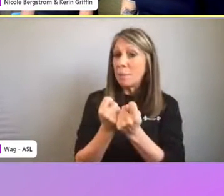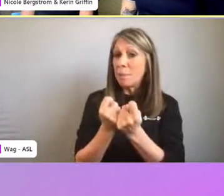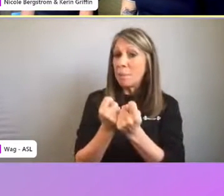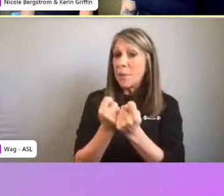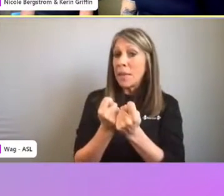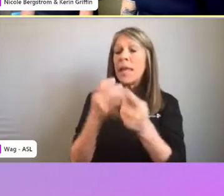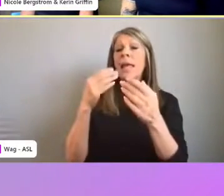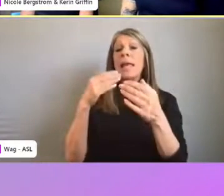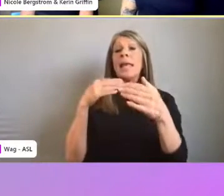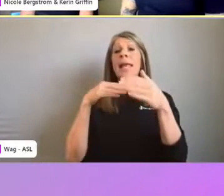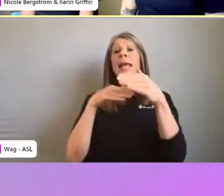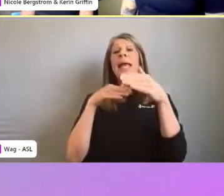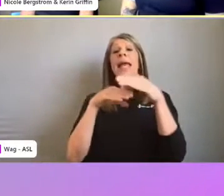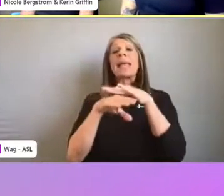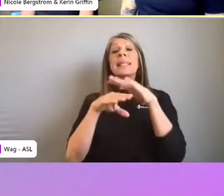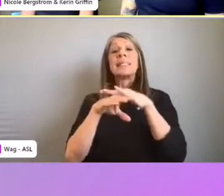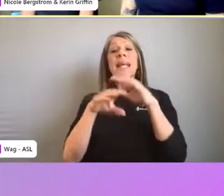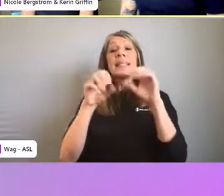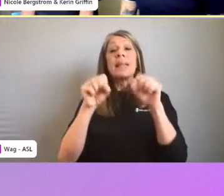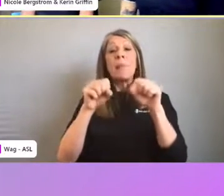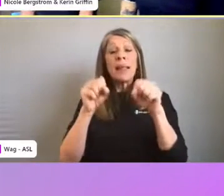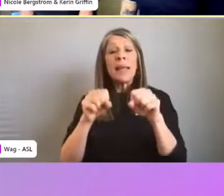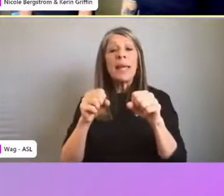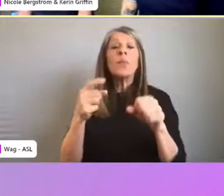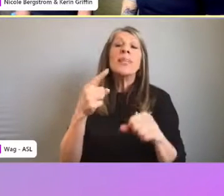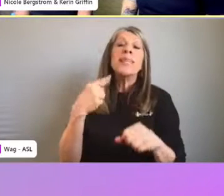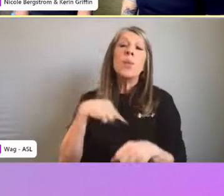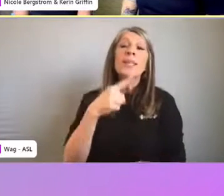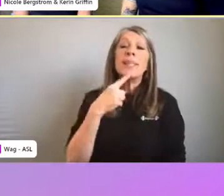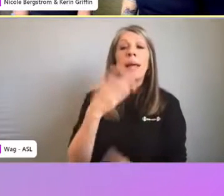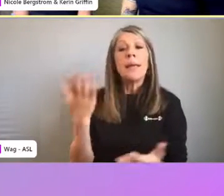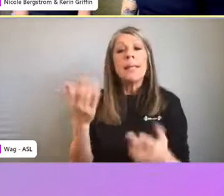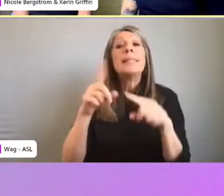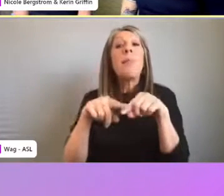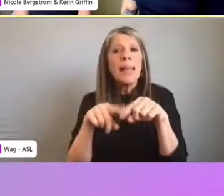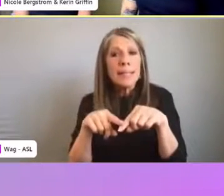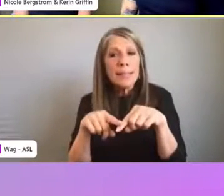In accessibility, what do we always say? It depends, right? It depends.